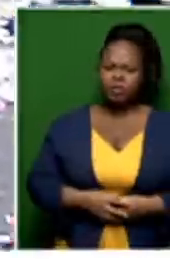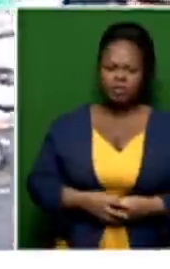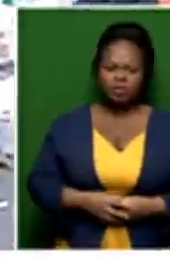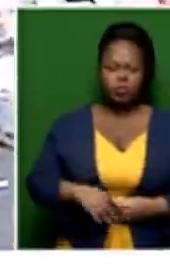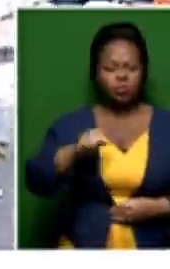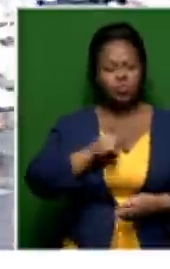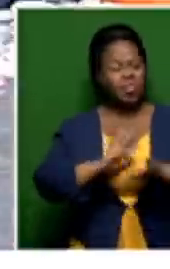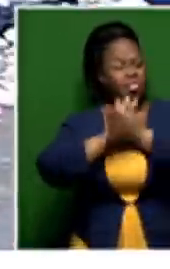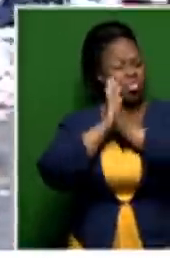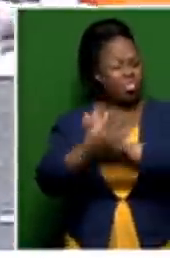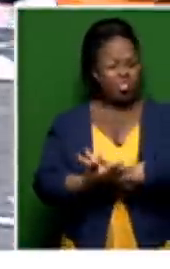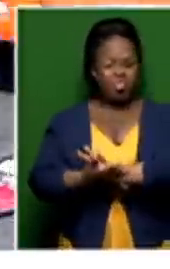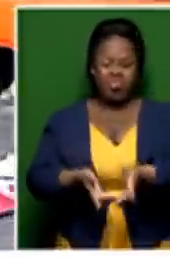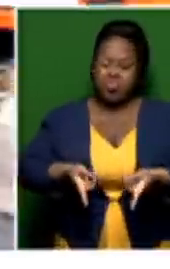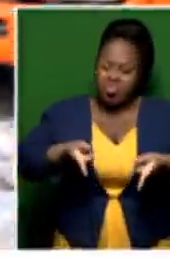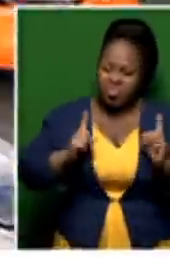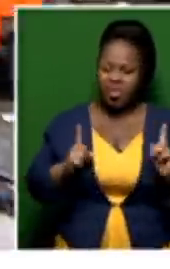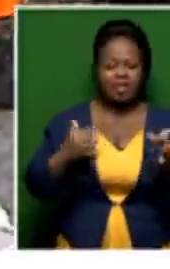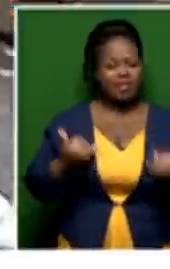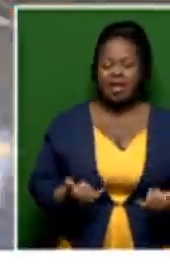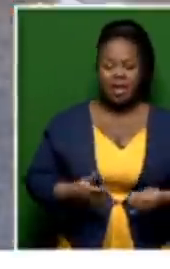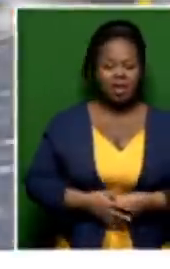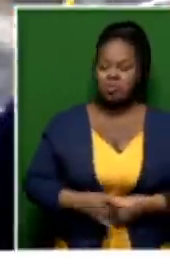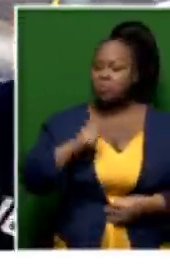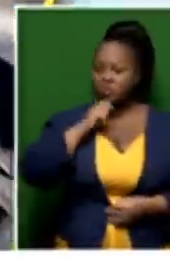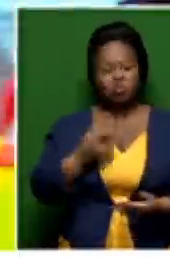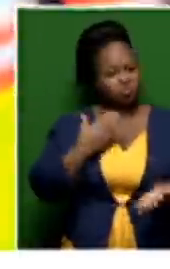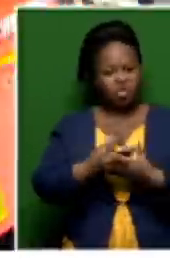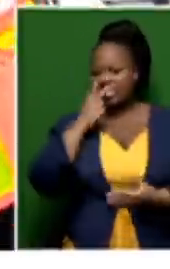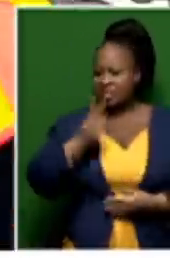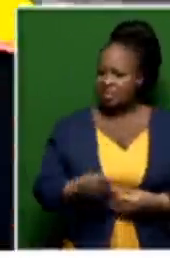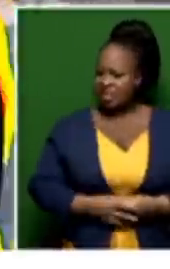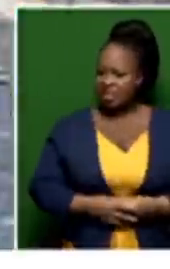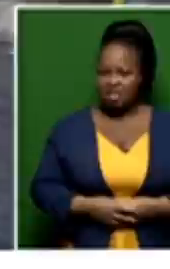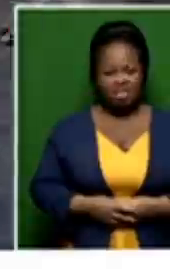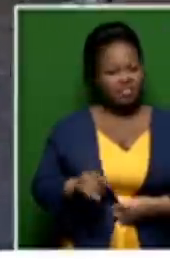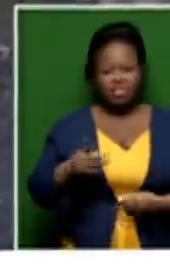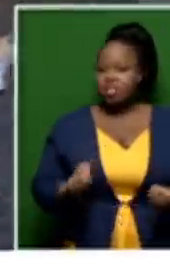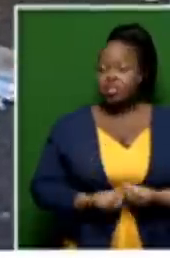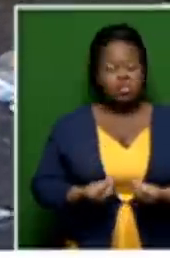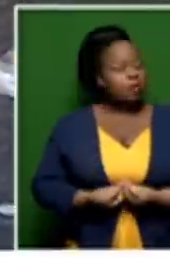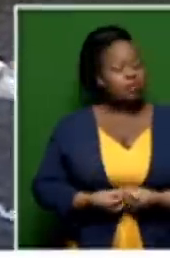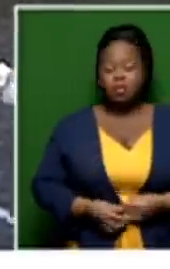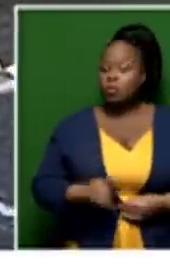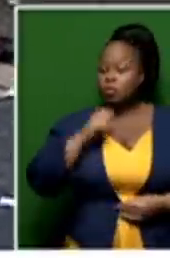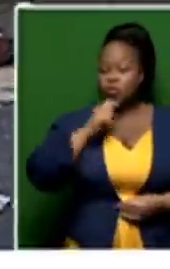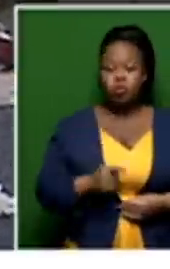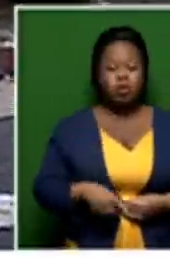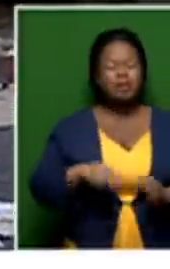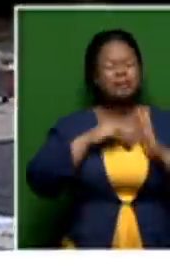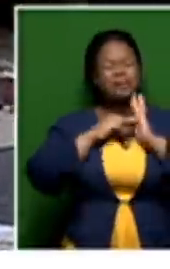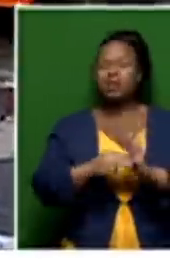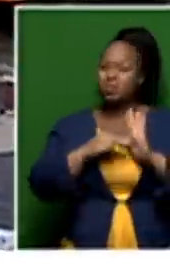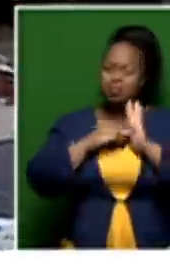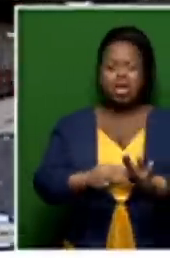soon. The damage on its own, without being an economist, you could clearly see is something that is going to range within